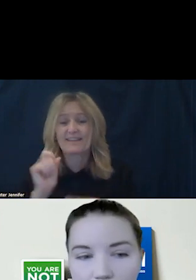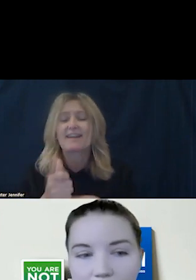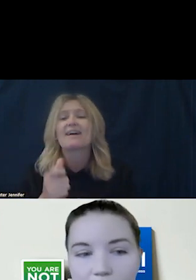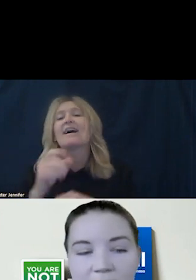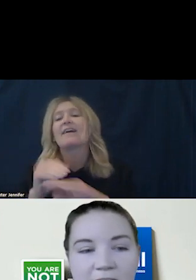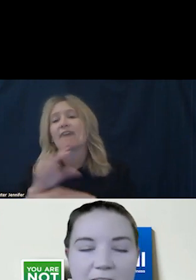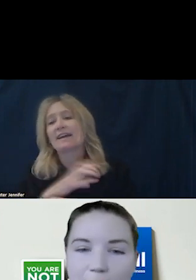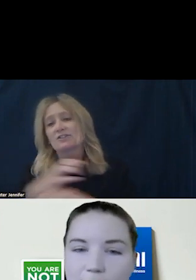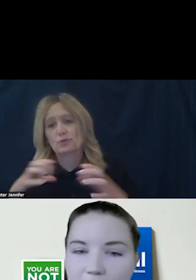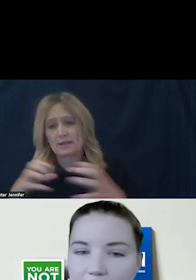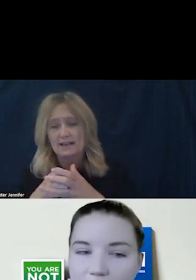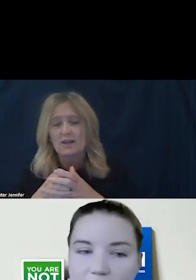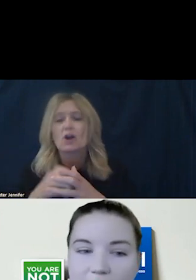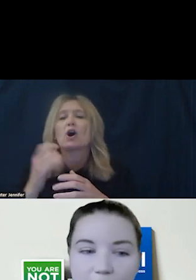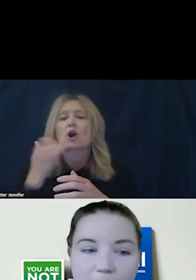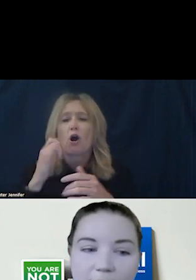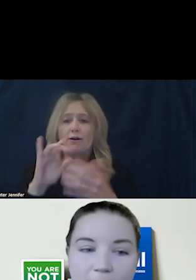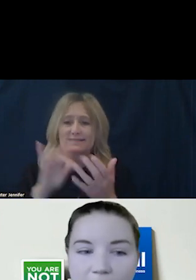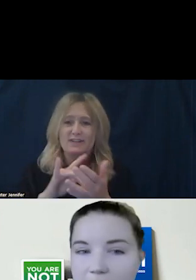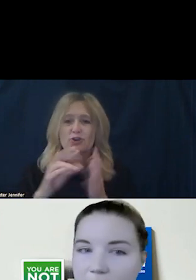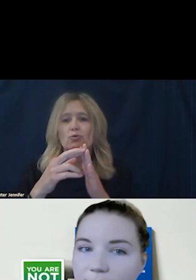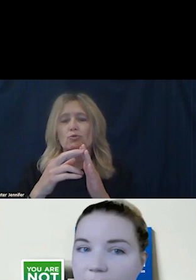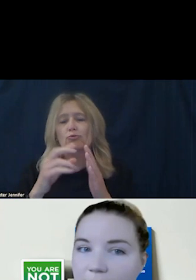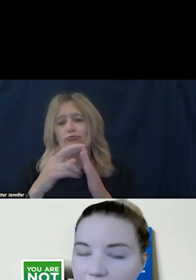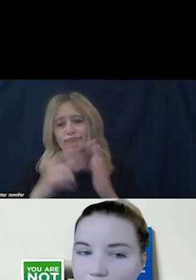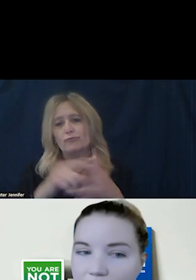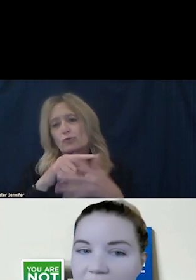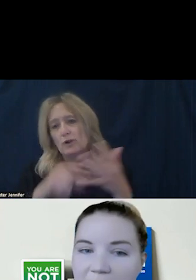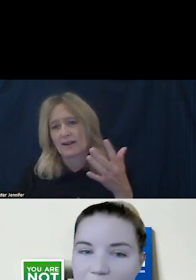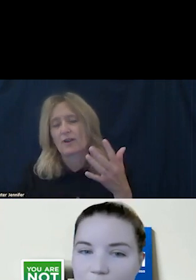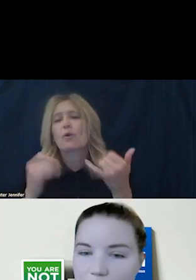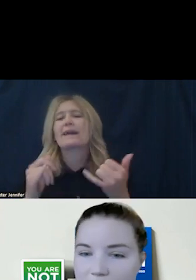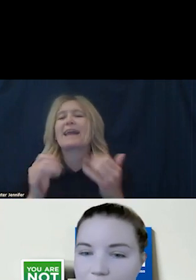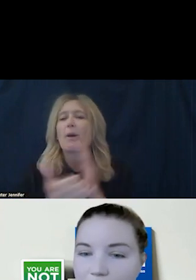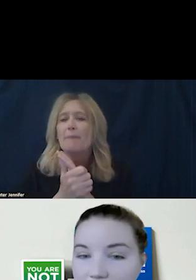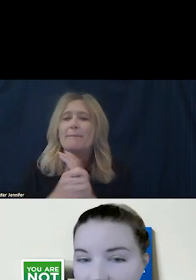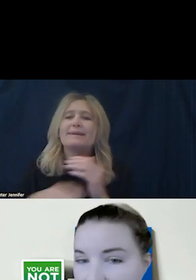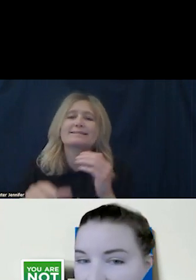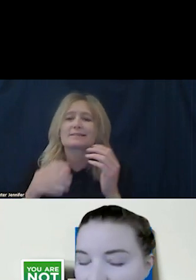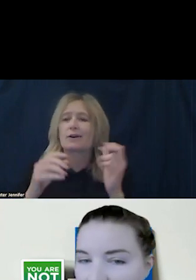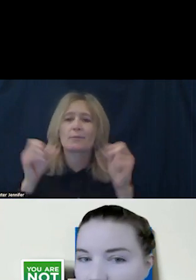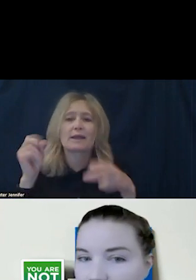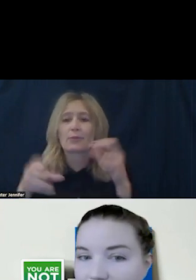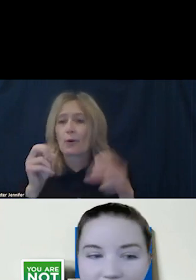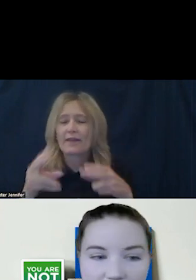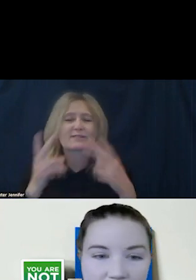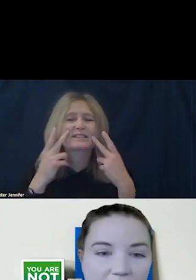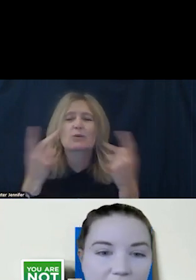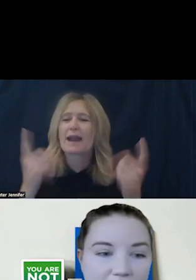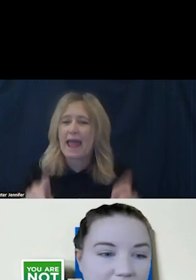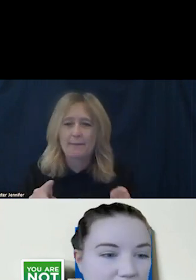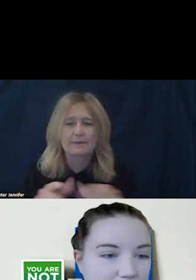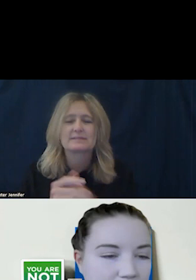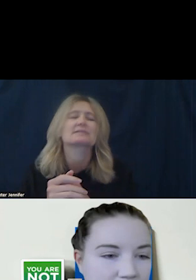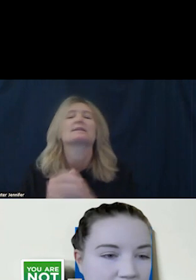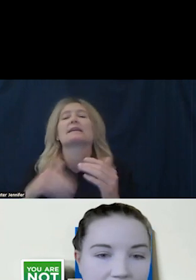center requirements. I will say on this particular bill, amendments are flying at the moment. So we will see where that text lands